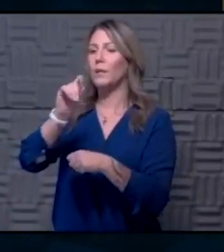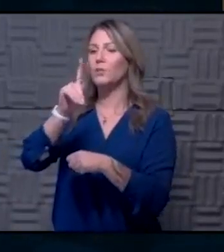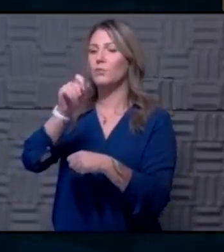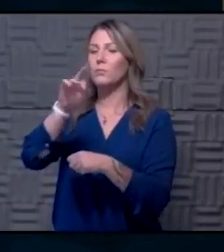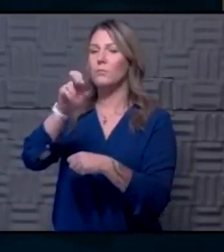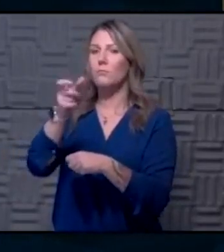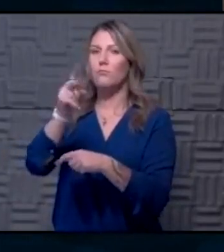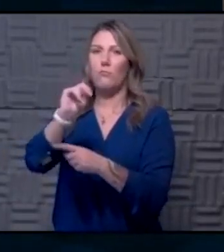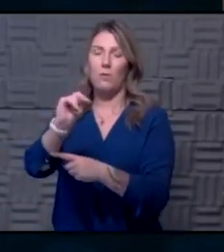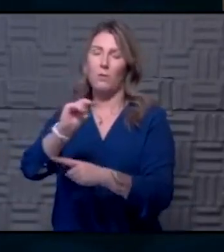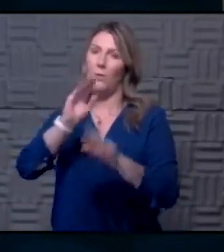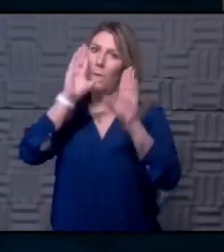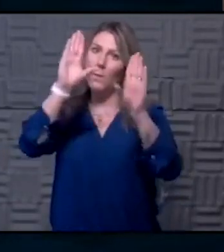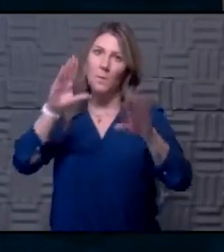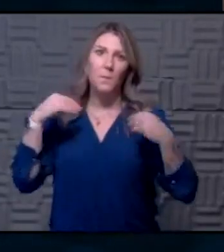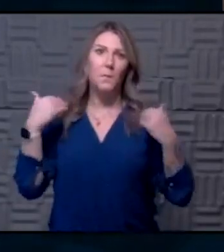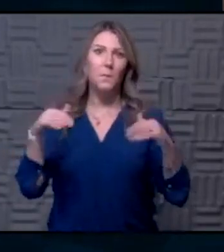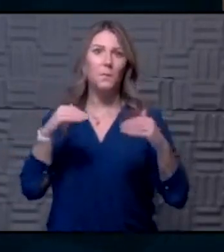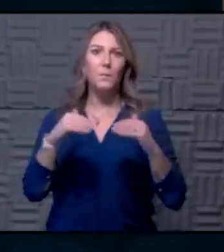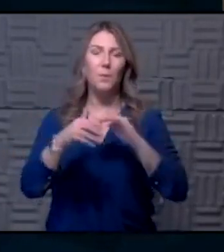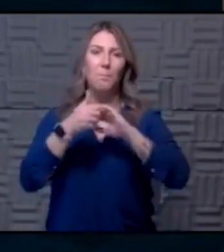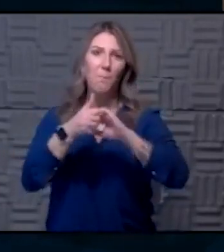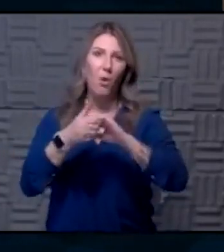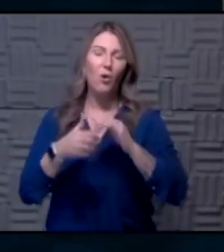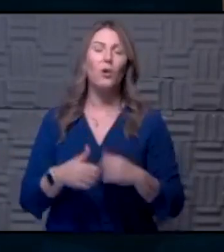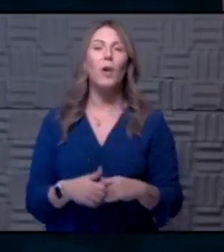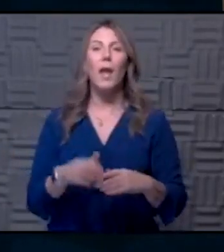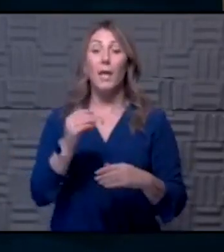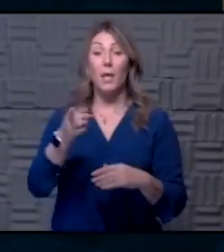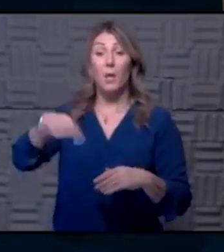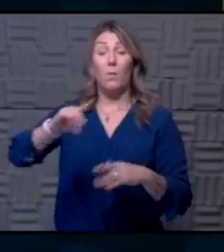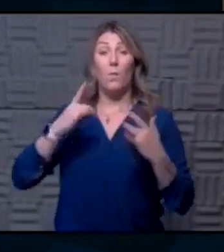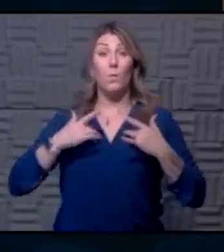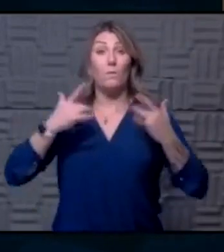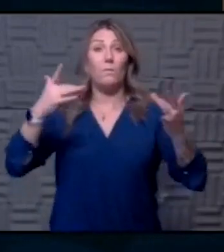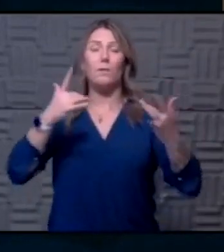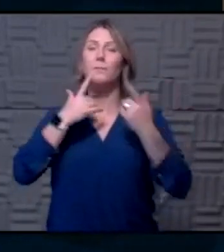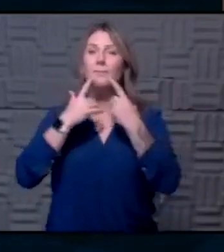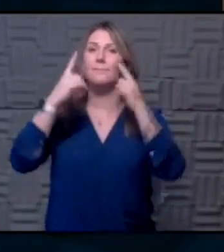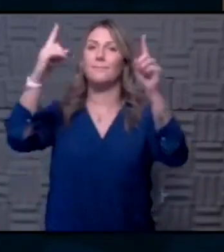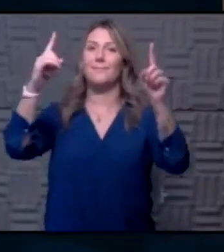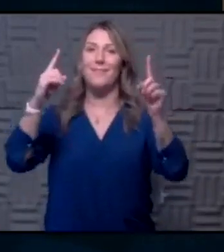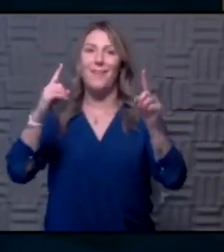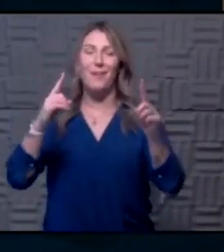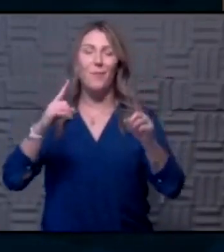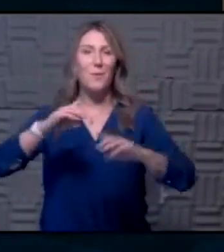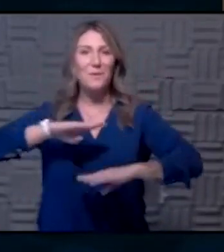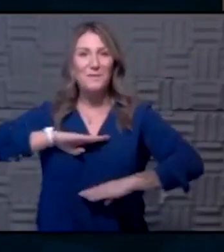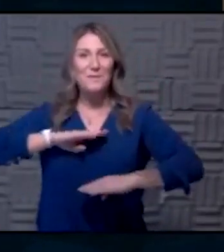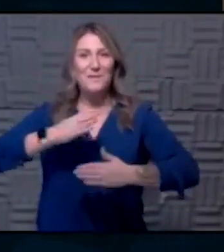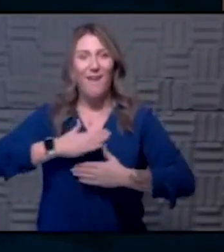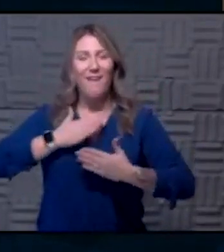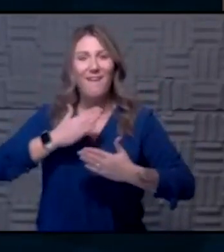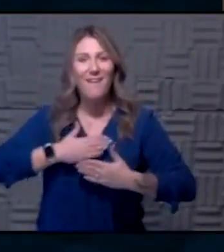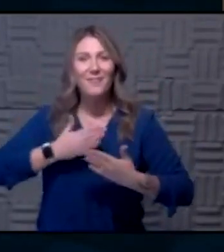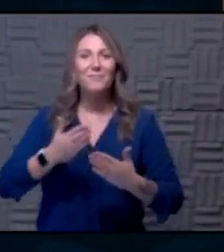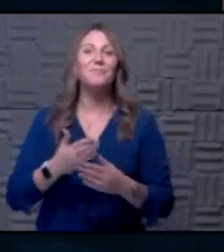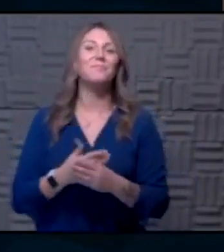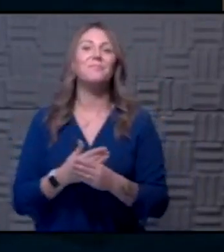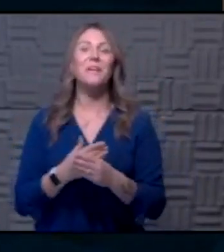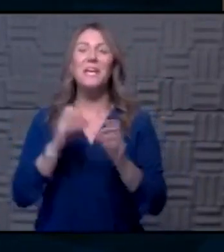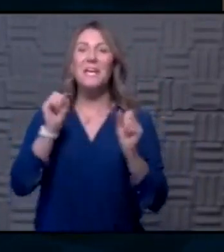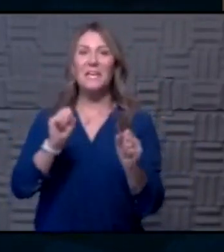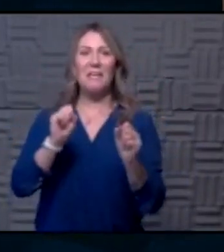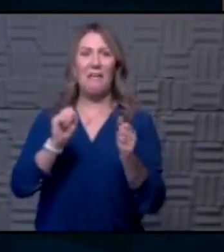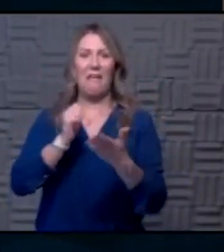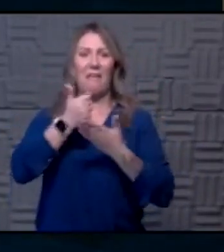good partnership for us. And I think those events have been very successful. And we're happy to be able to contribute